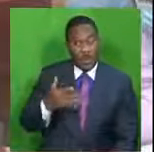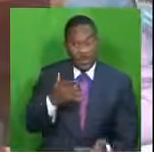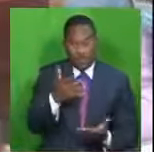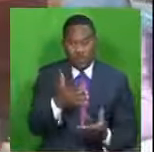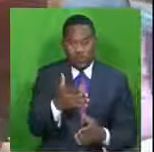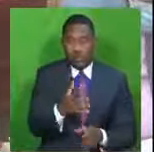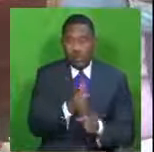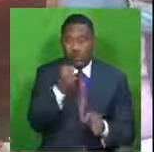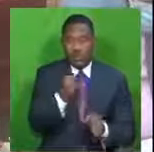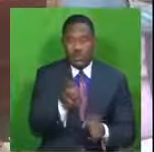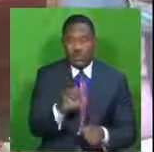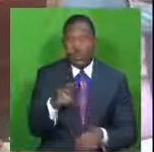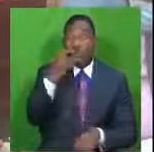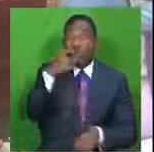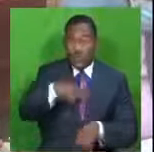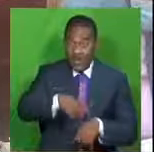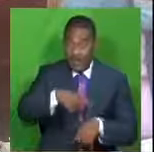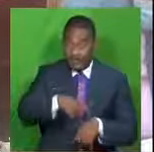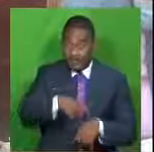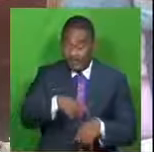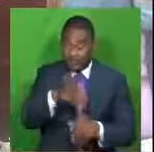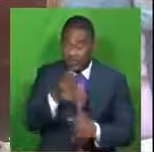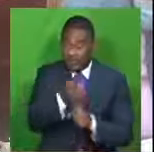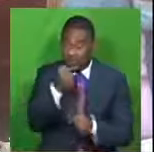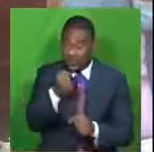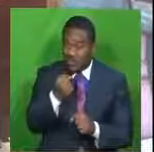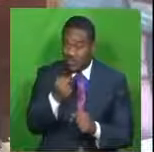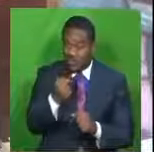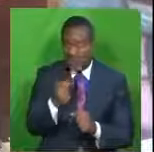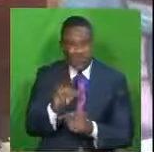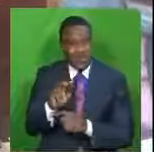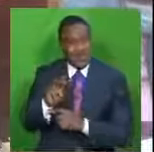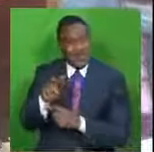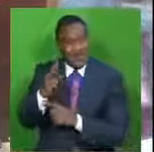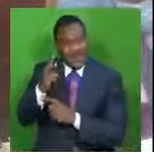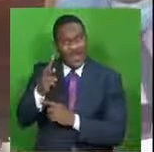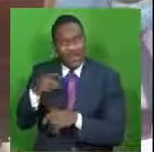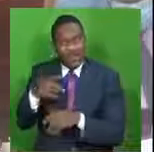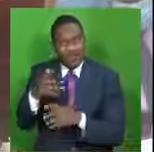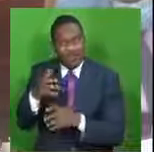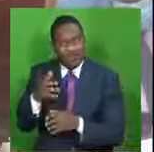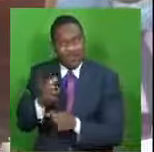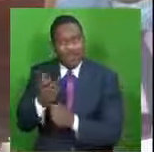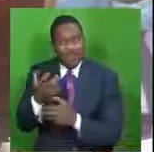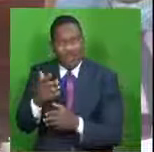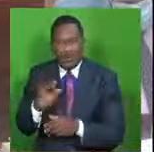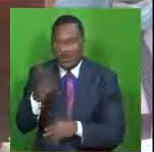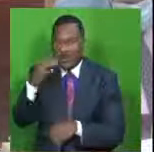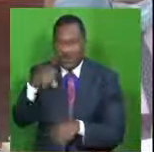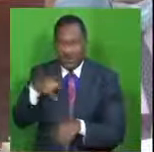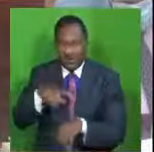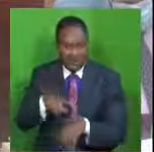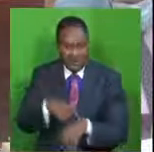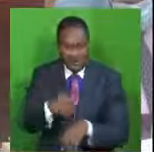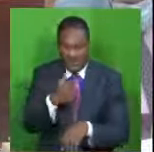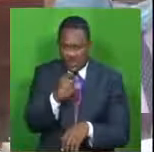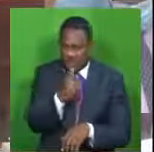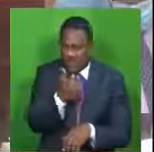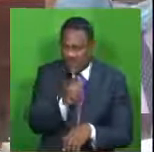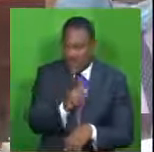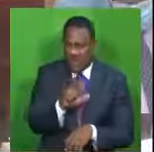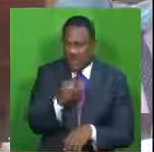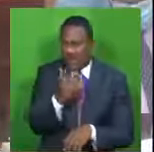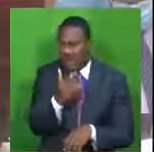Nations 4 times and have been runner-up 5 times into 2010,